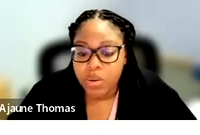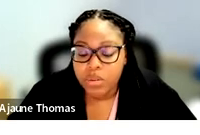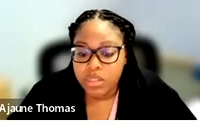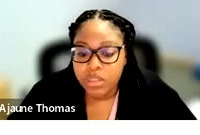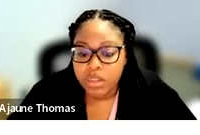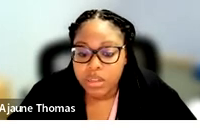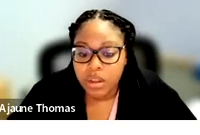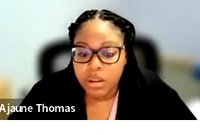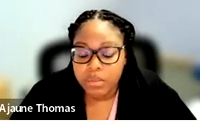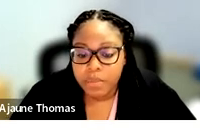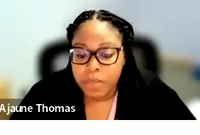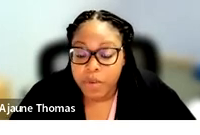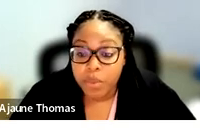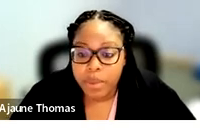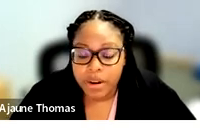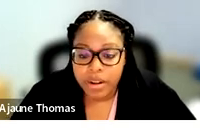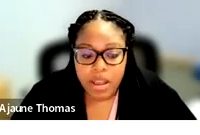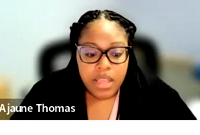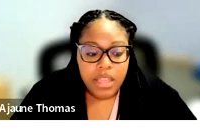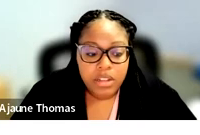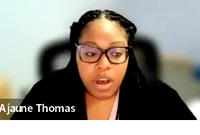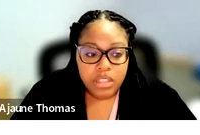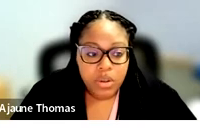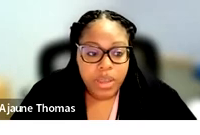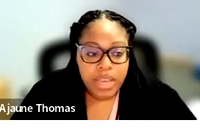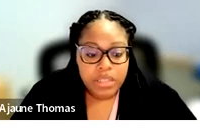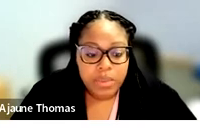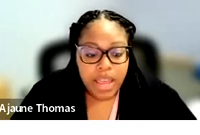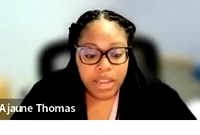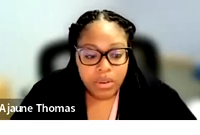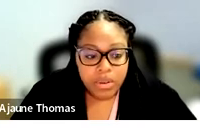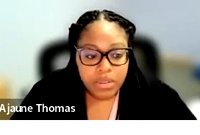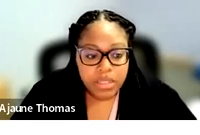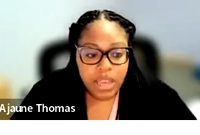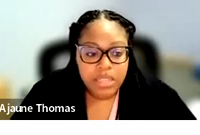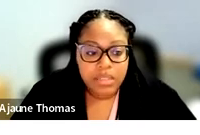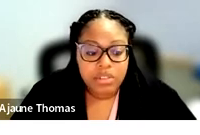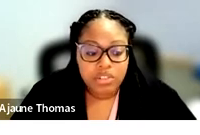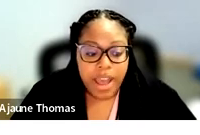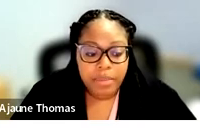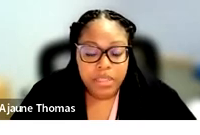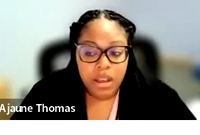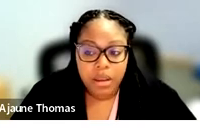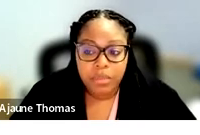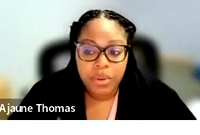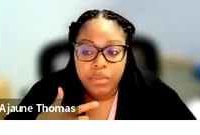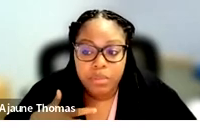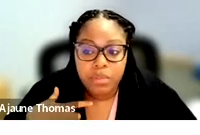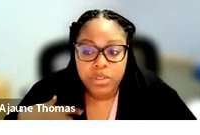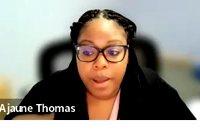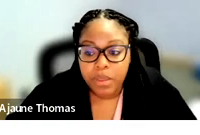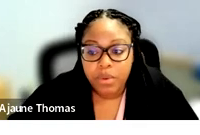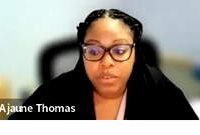kind of hold the phone better. Then there's also cases with handles, cases with straps. You